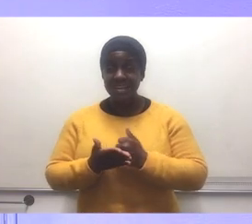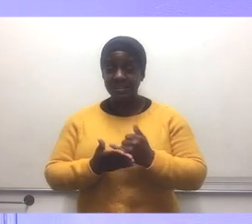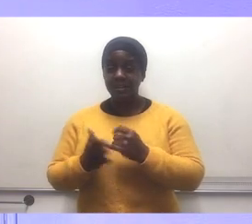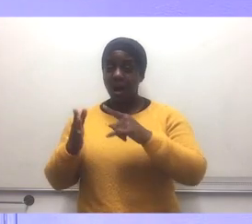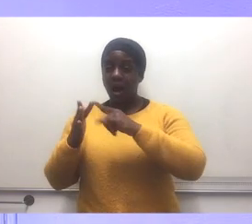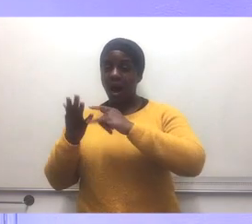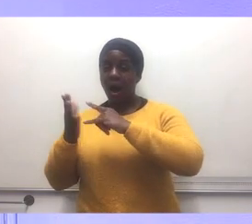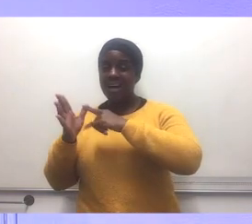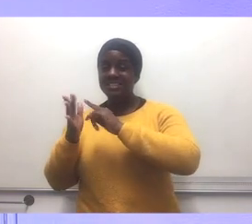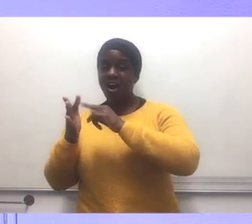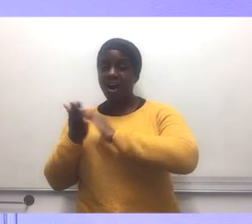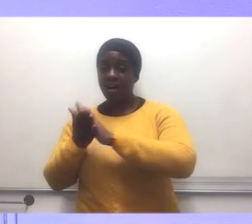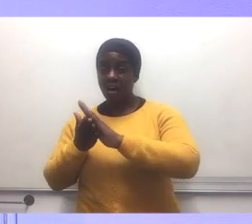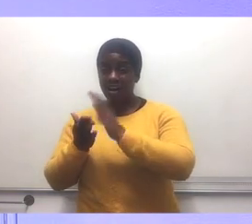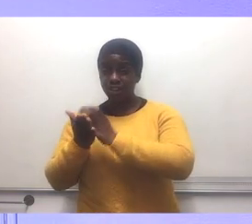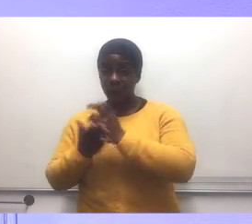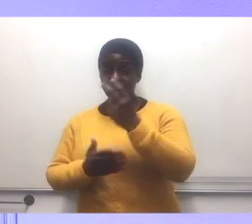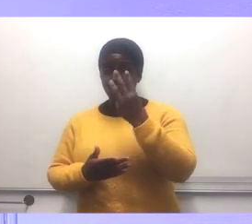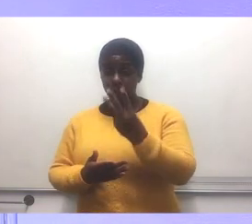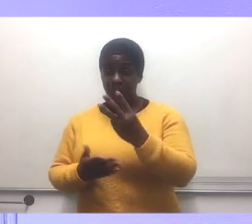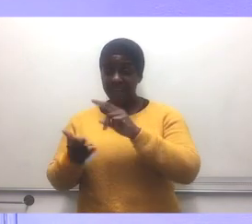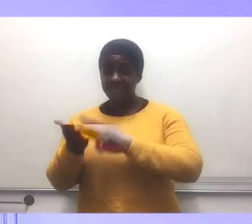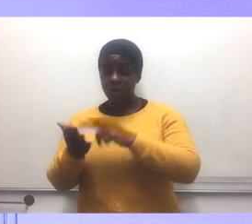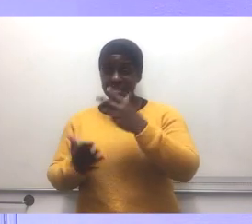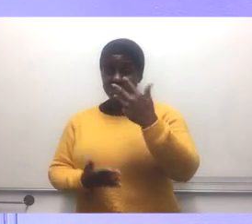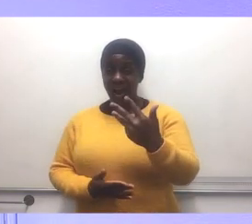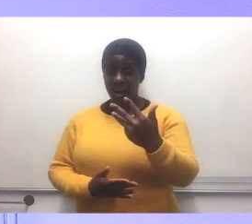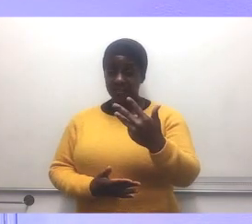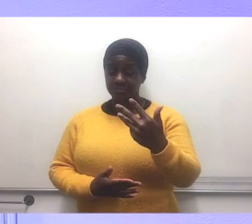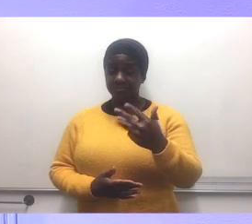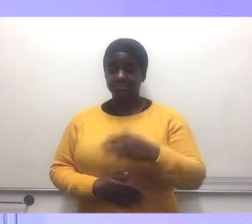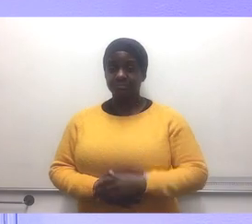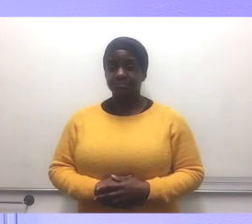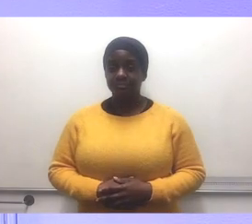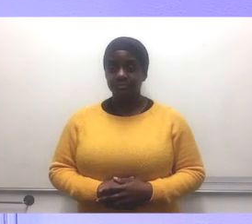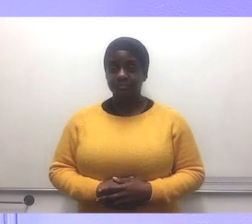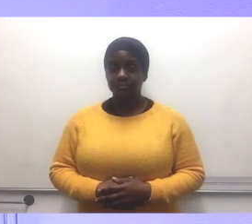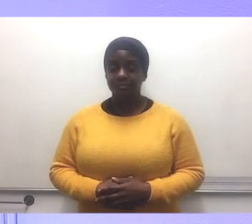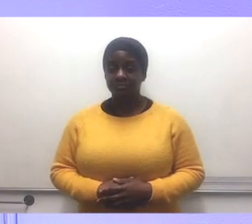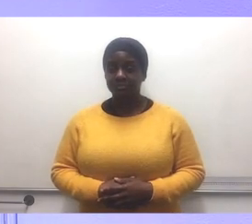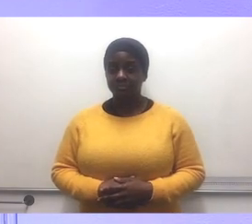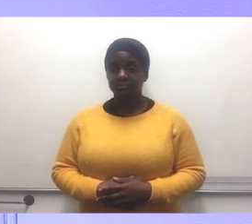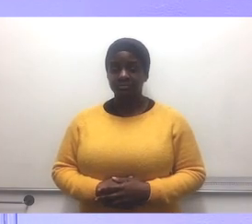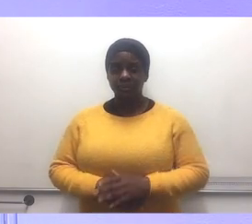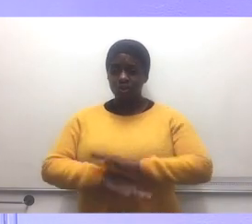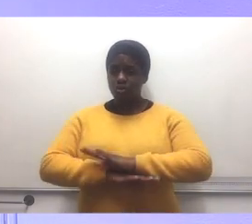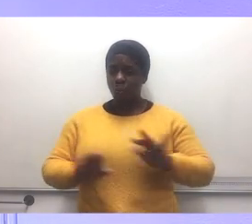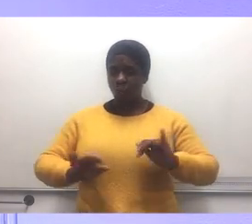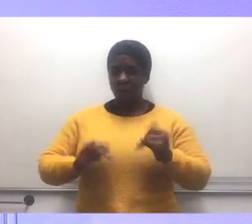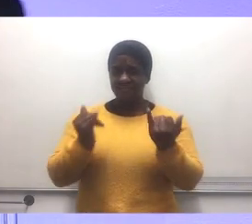Isaiah chapter 53 and verse 9 says, he had done no violence.